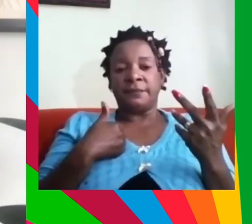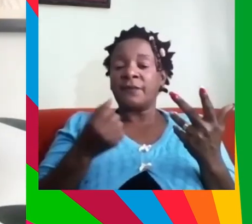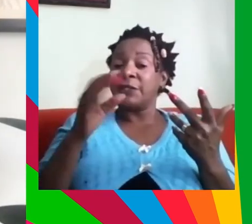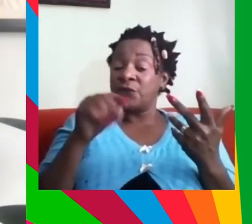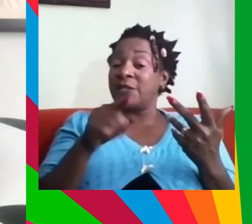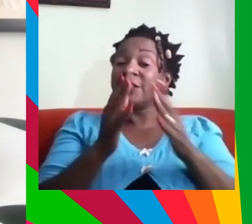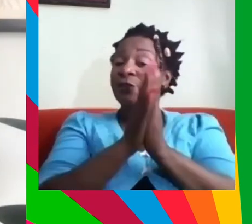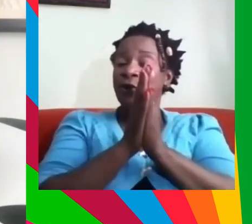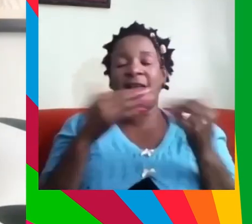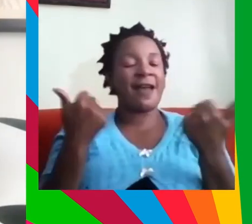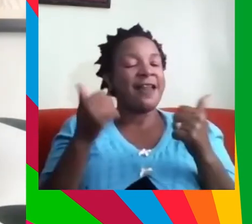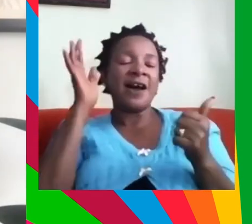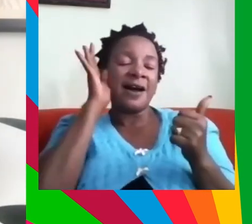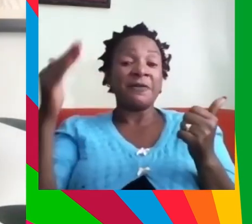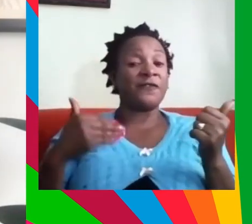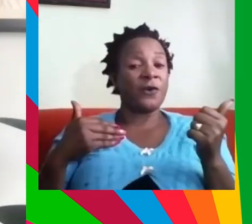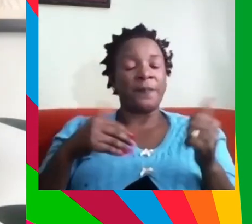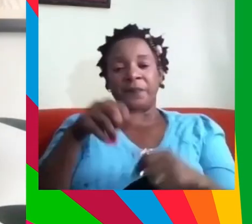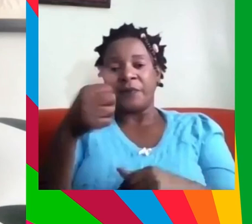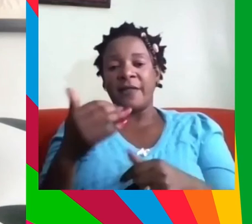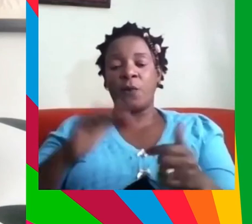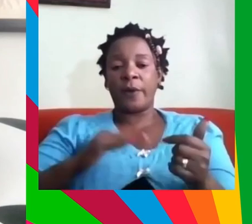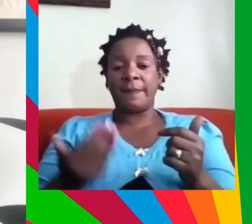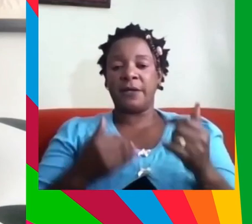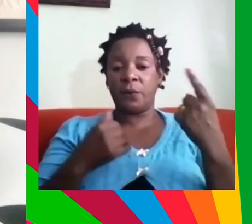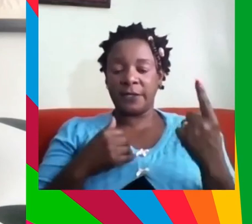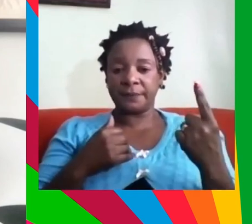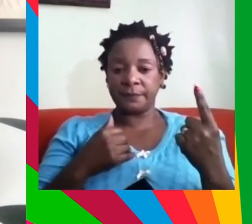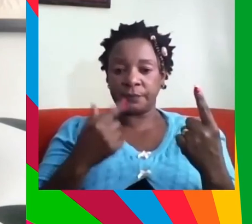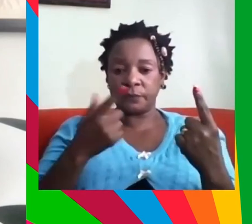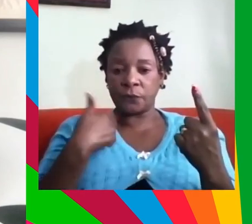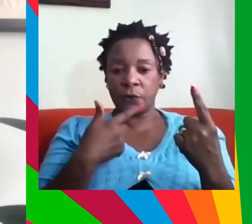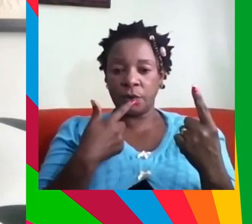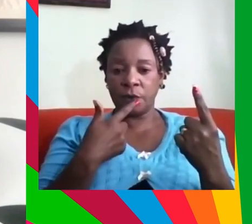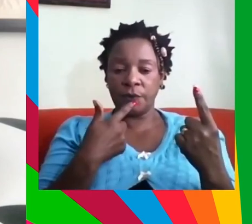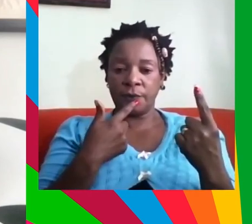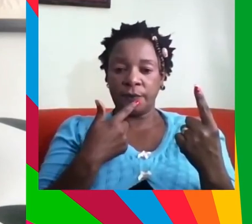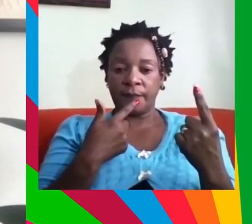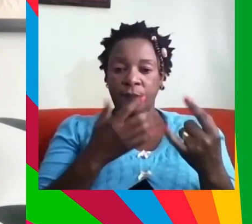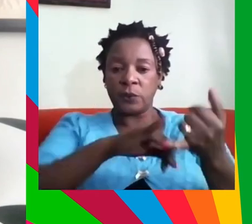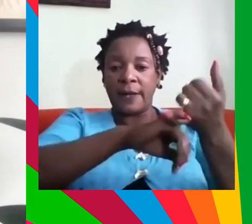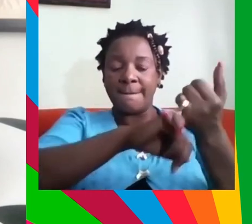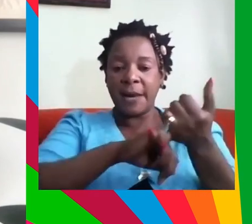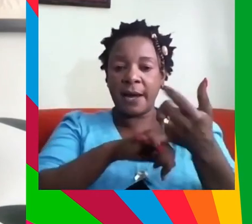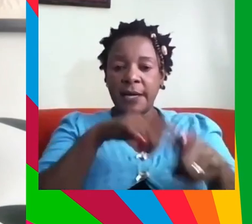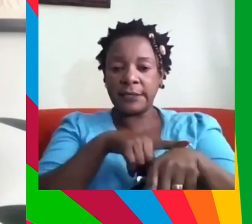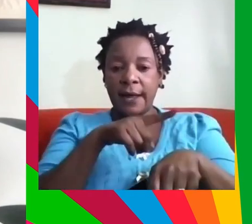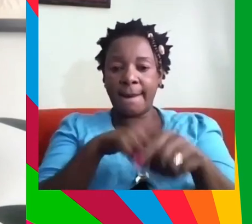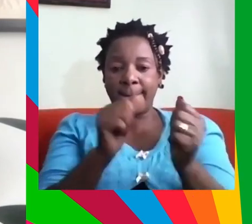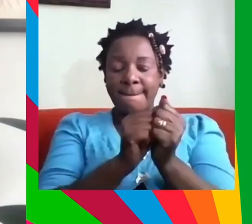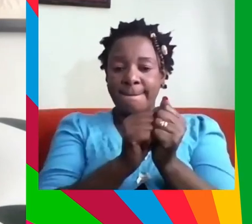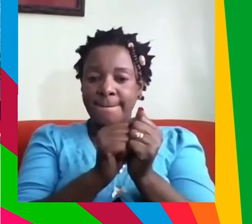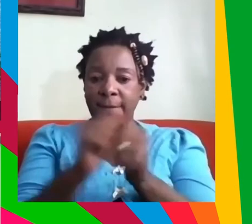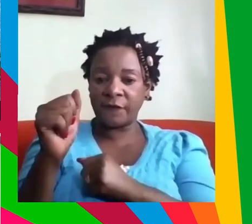before. Other women who, one of them also was married when she was 15 in a very